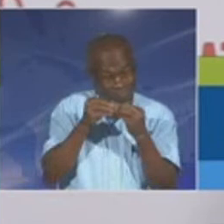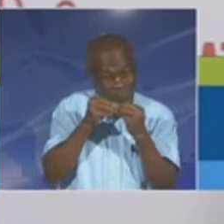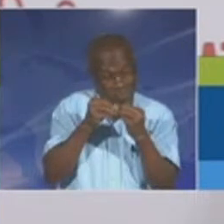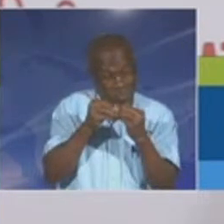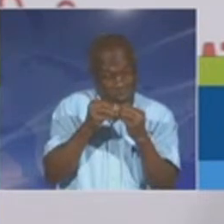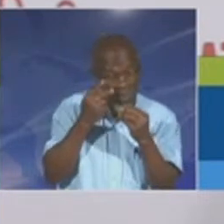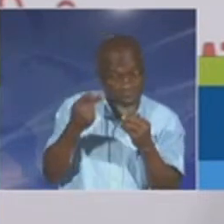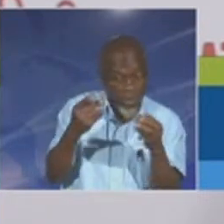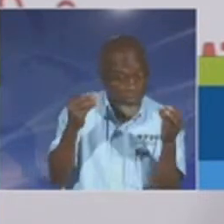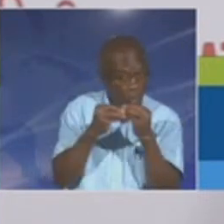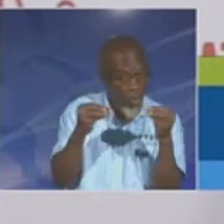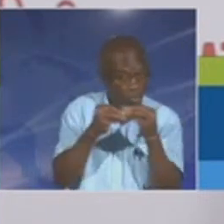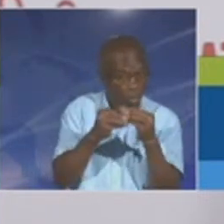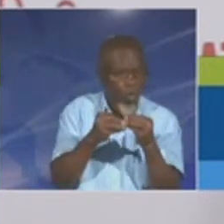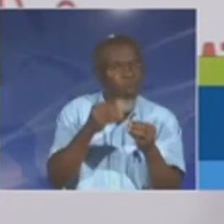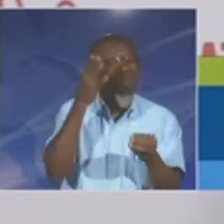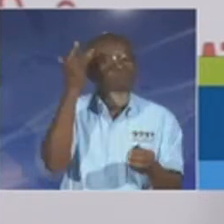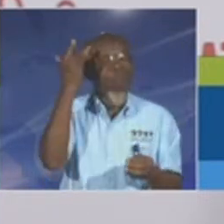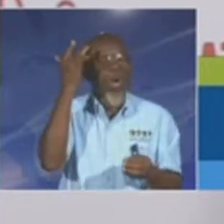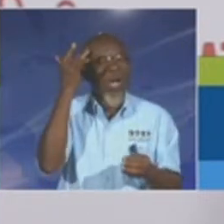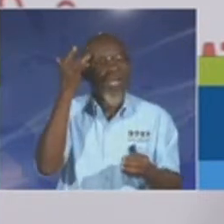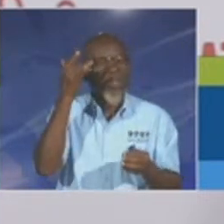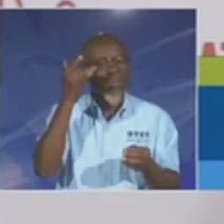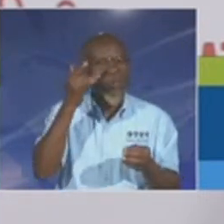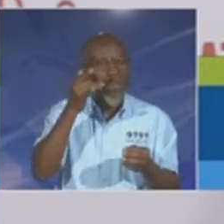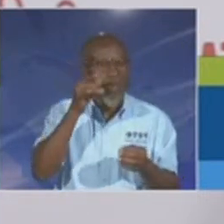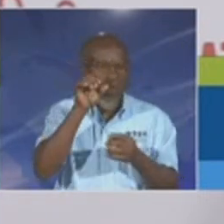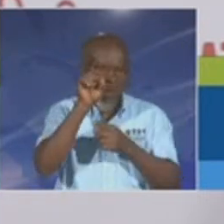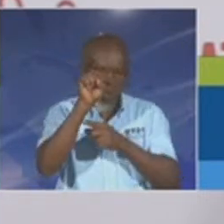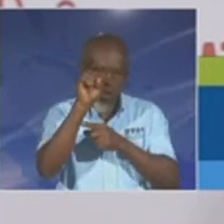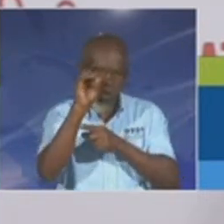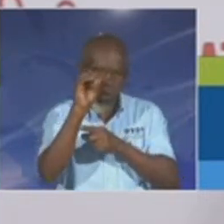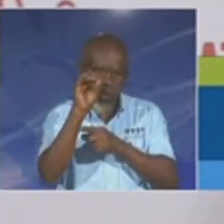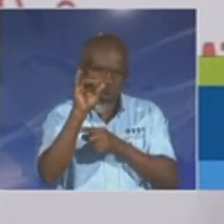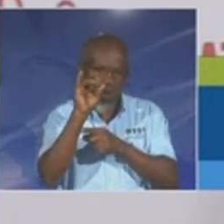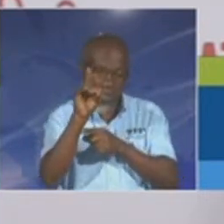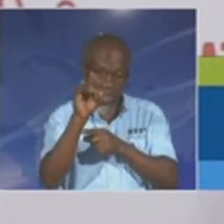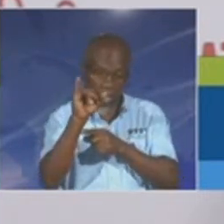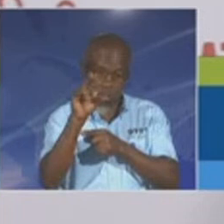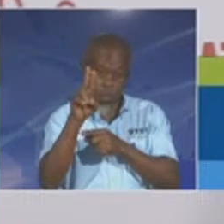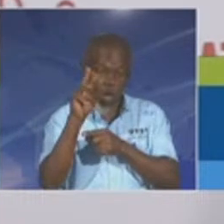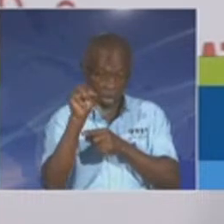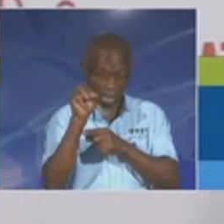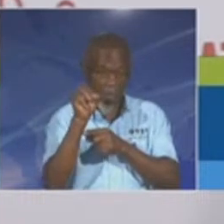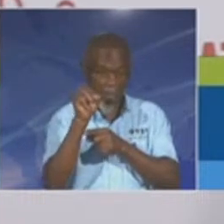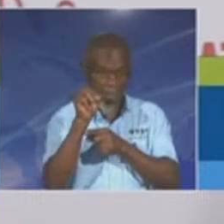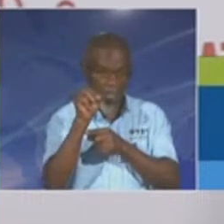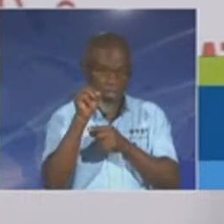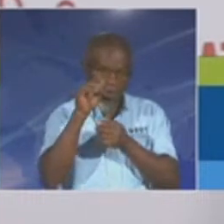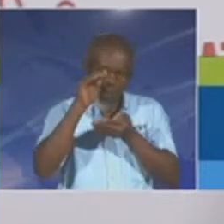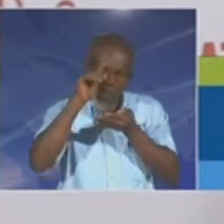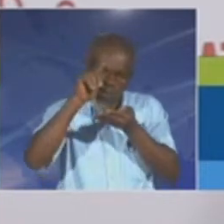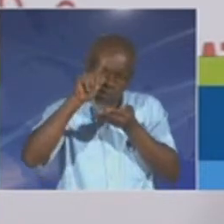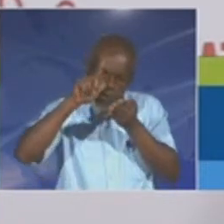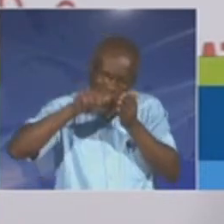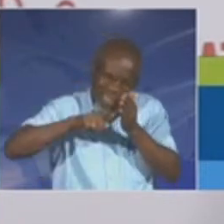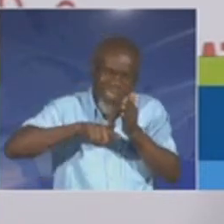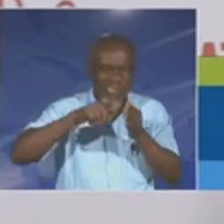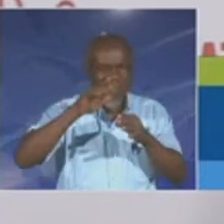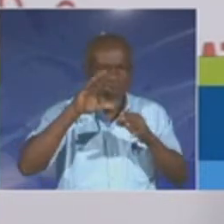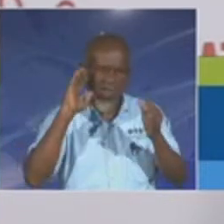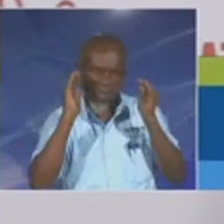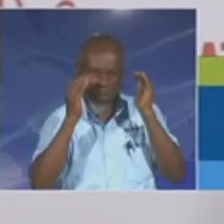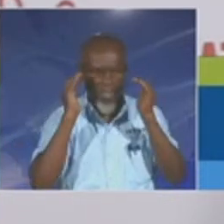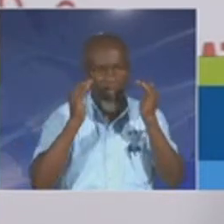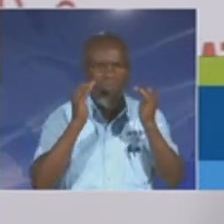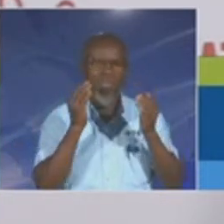is because the sodium content is actually 1/3 less than the sodium content in table salt. So the sodium content in the